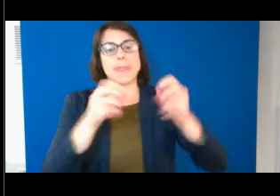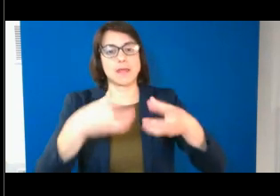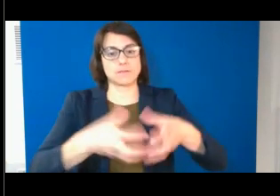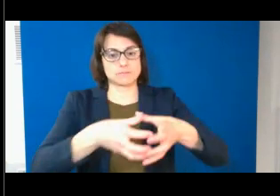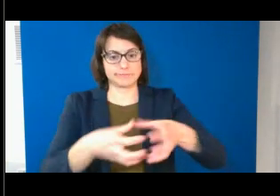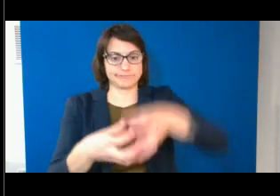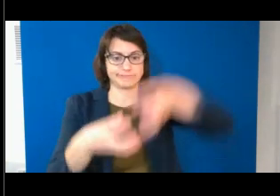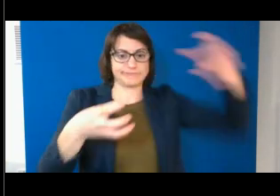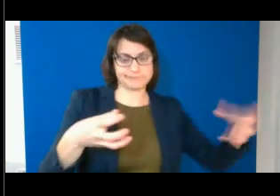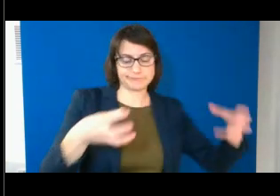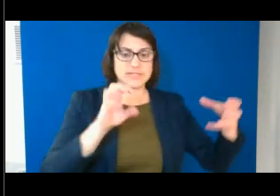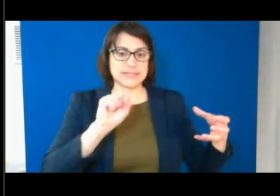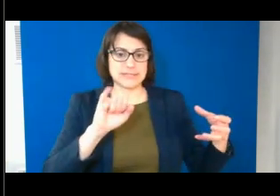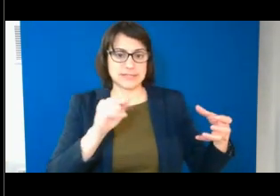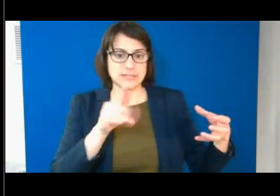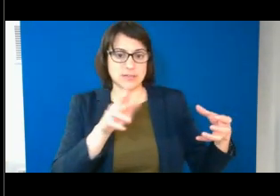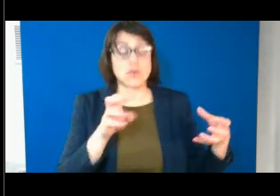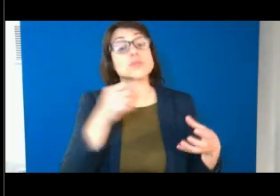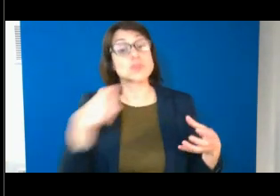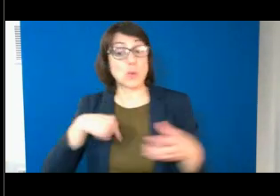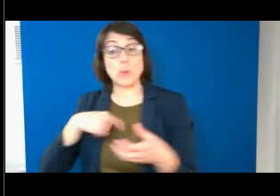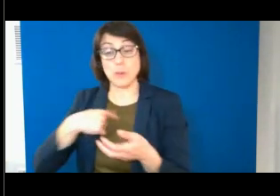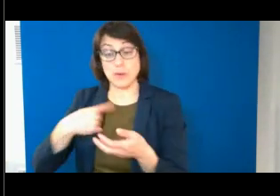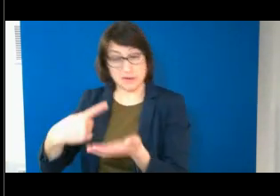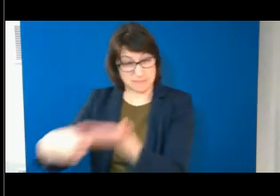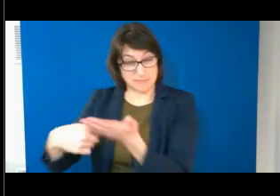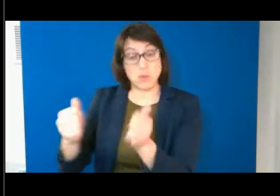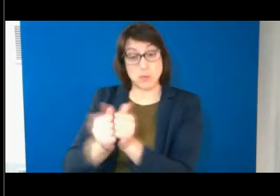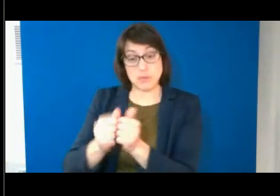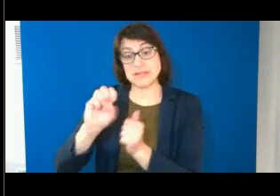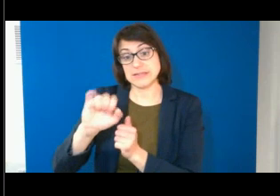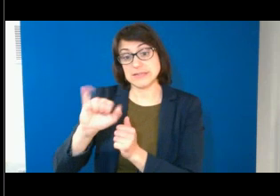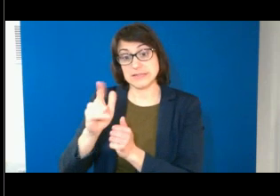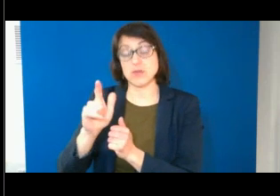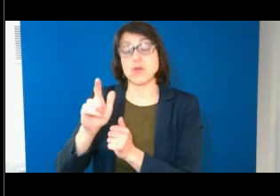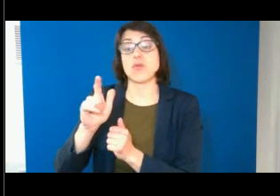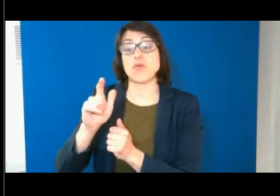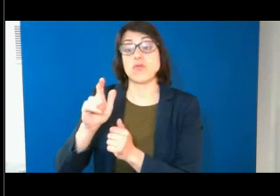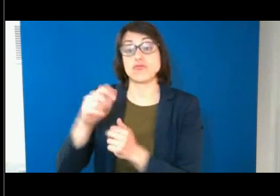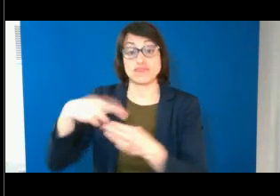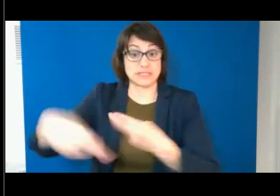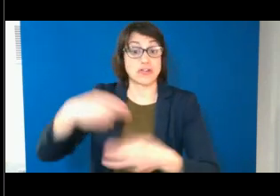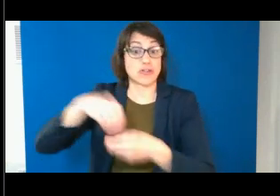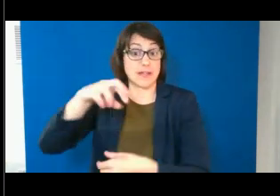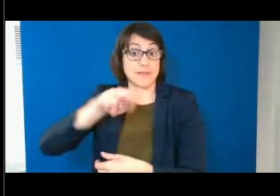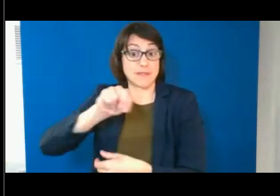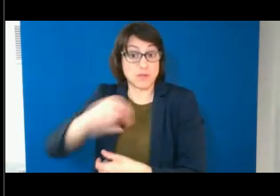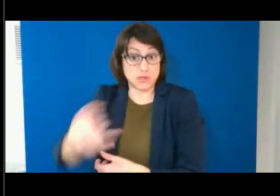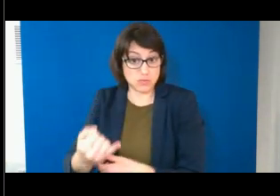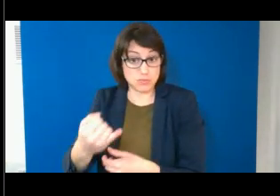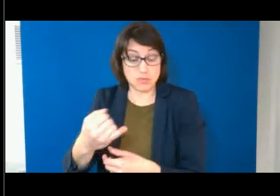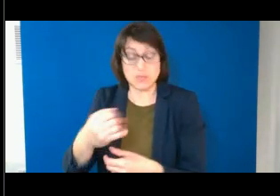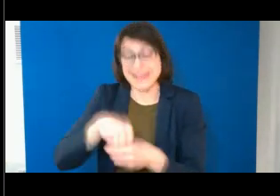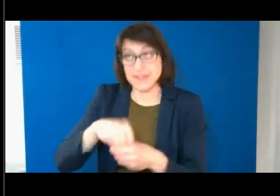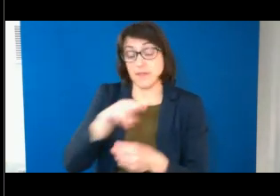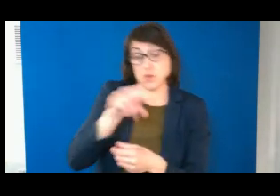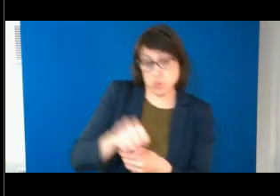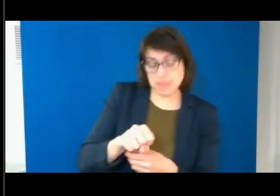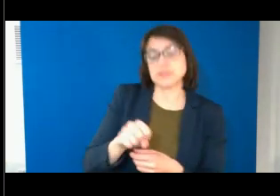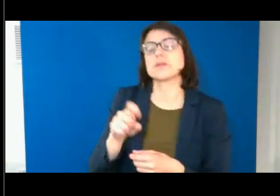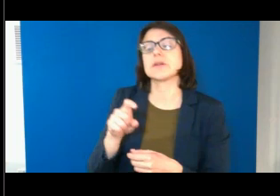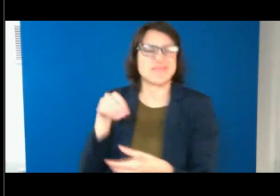ongoing talks with the biggest silicone recycler in the US, which is actually based in New Jersey, so not far from where we operate. And